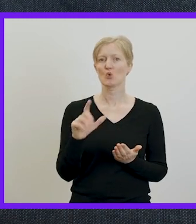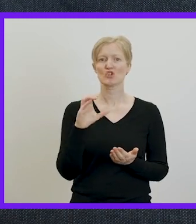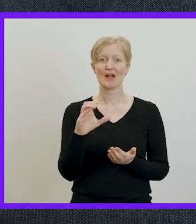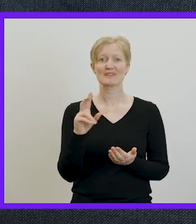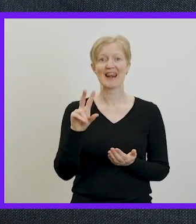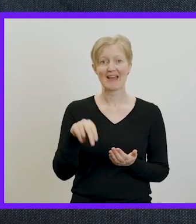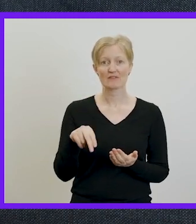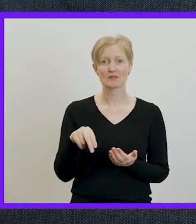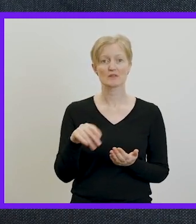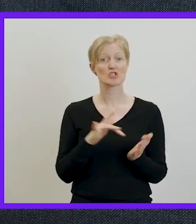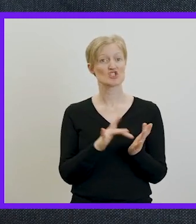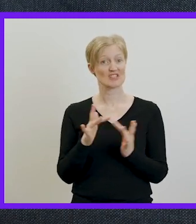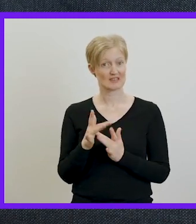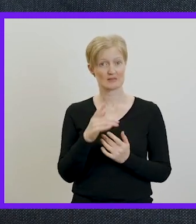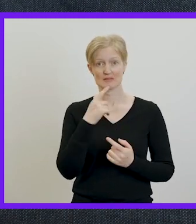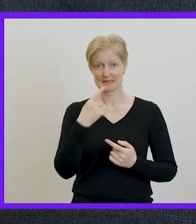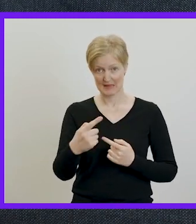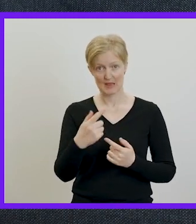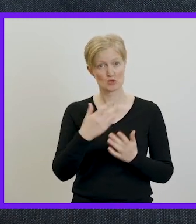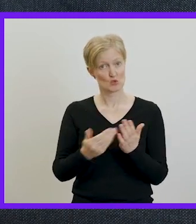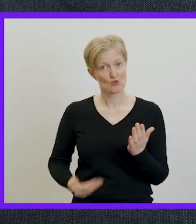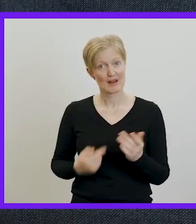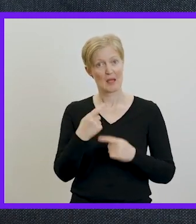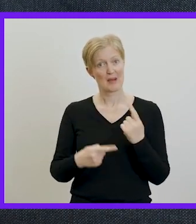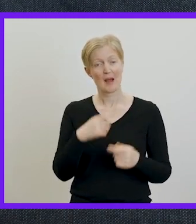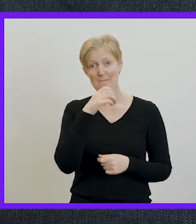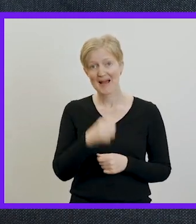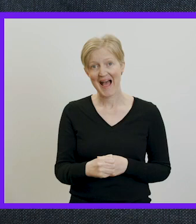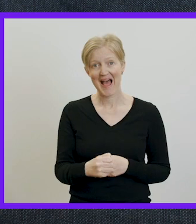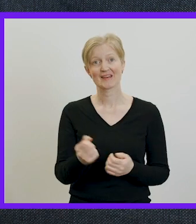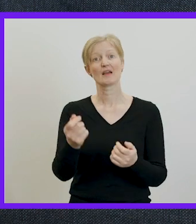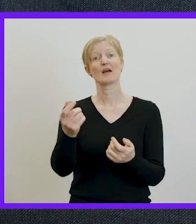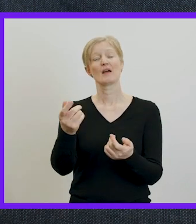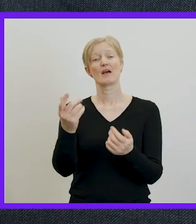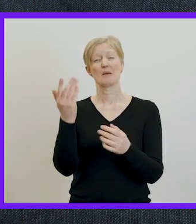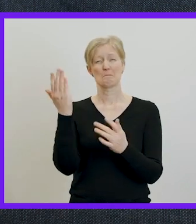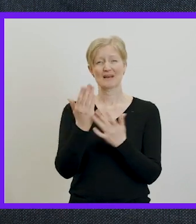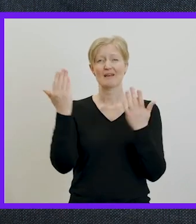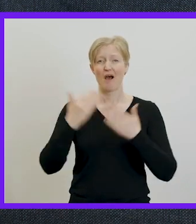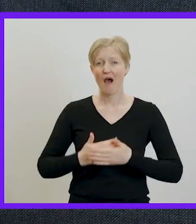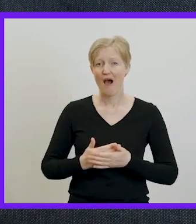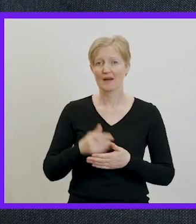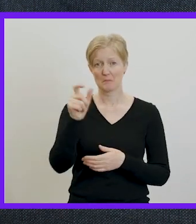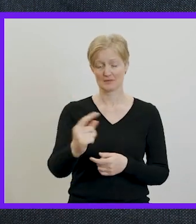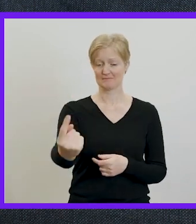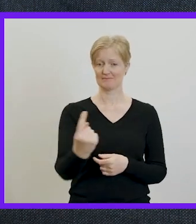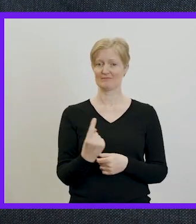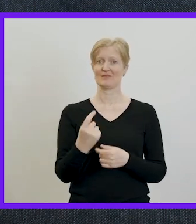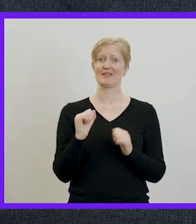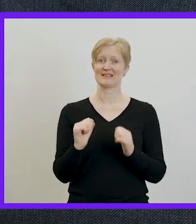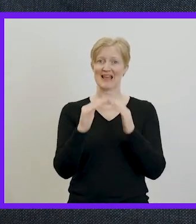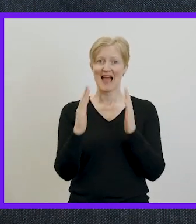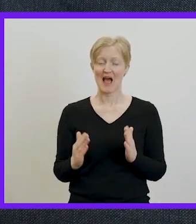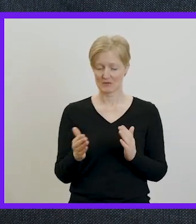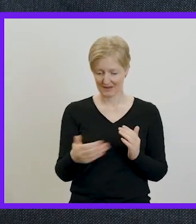11, Jesus tells the story of a man who has a visitor come to his place about midnight, and he invites